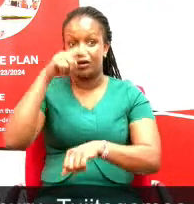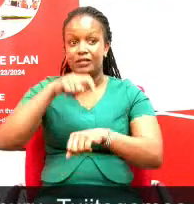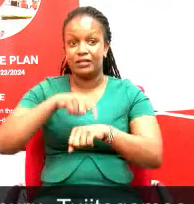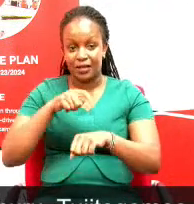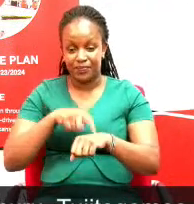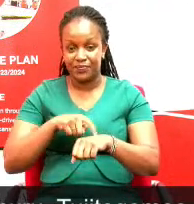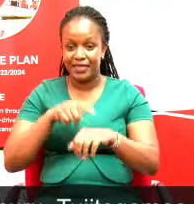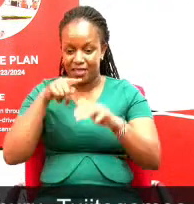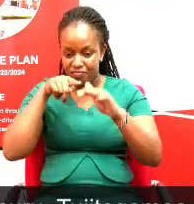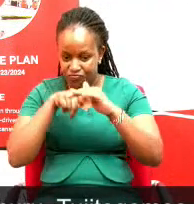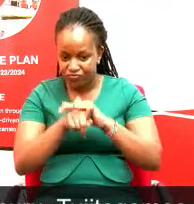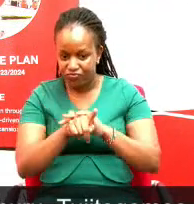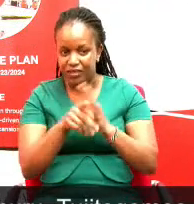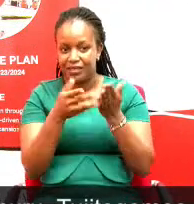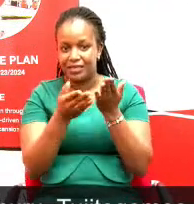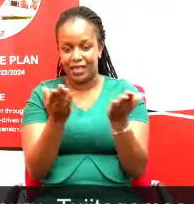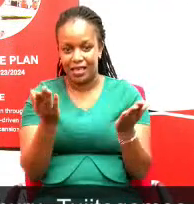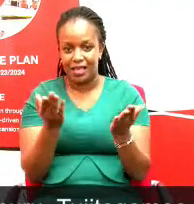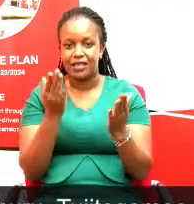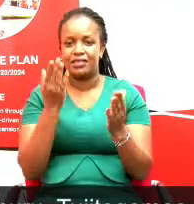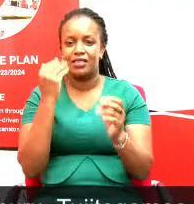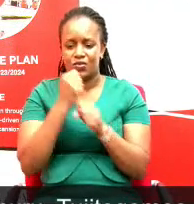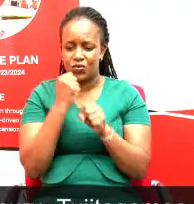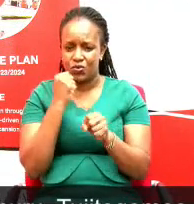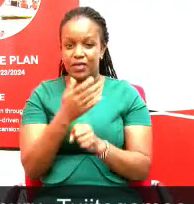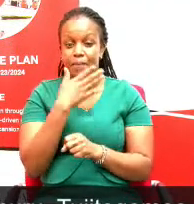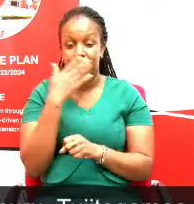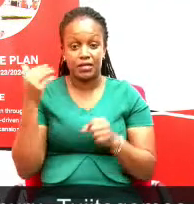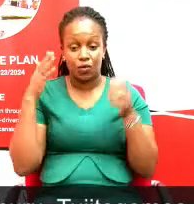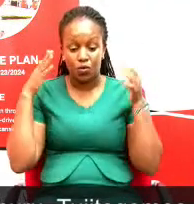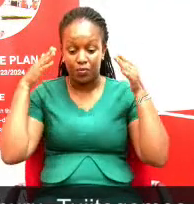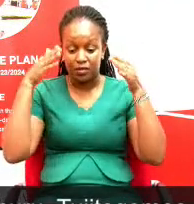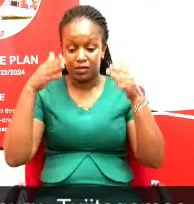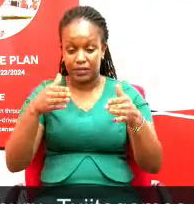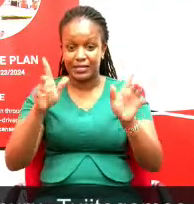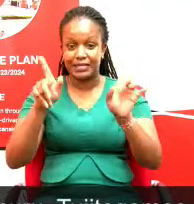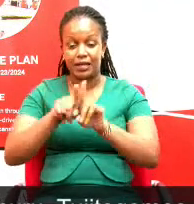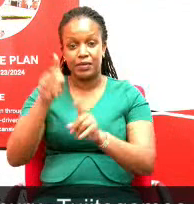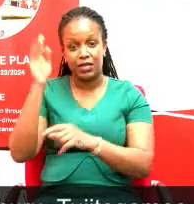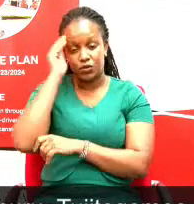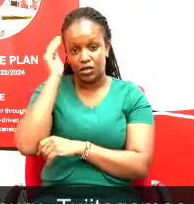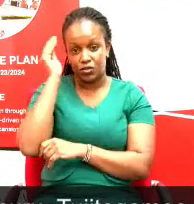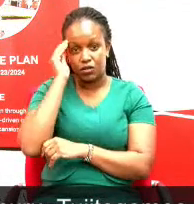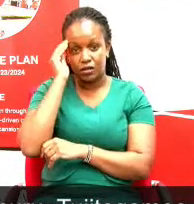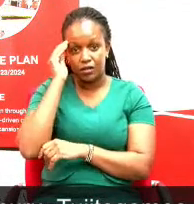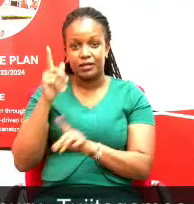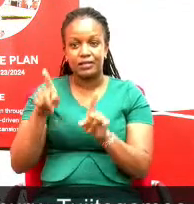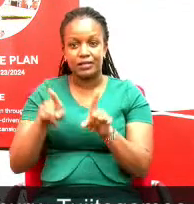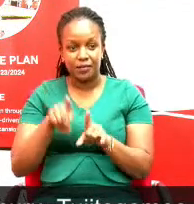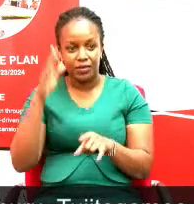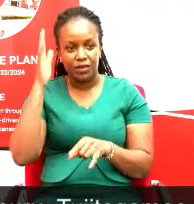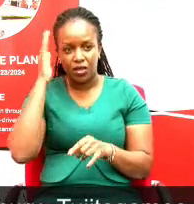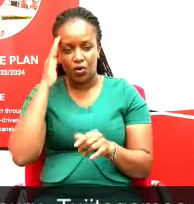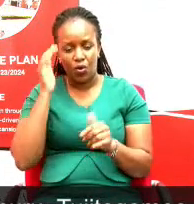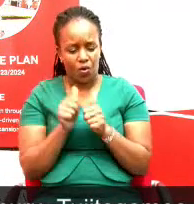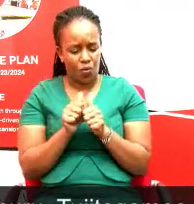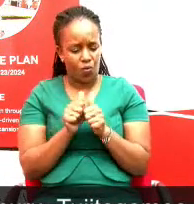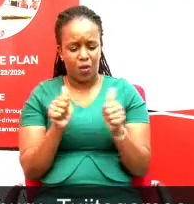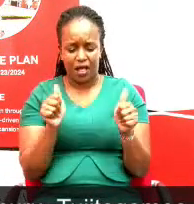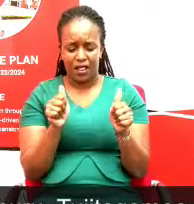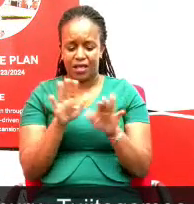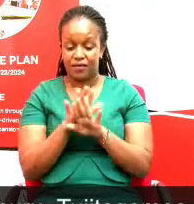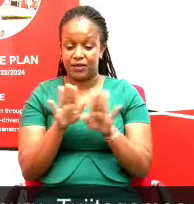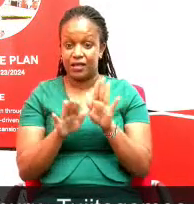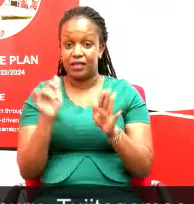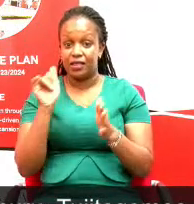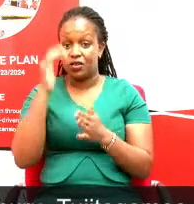their foot, they give their best in terms of commitment and dedication, and they mean well, and they fed us, and that's why we are